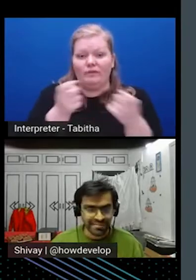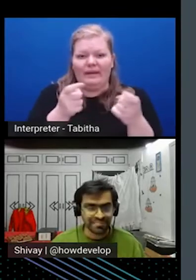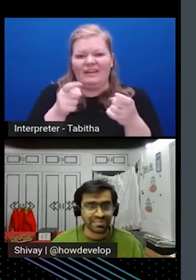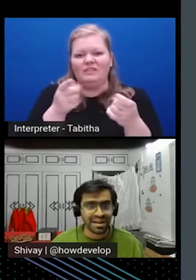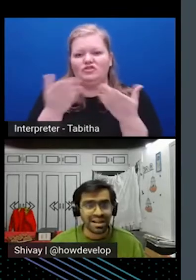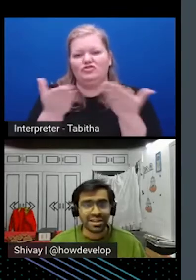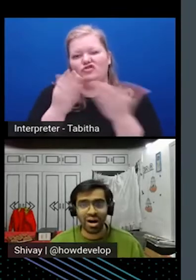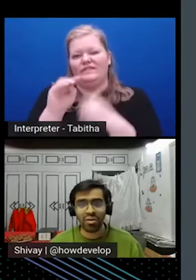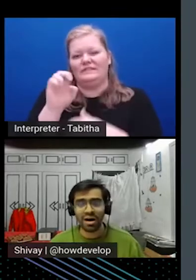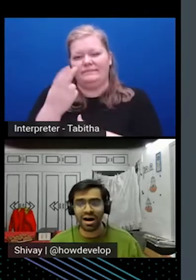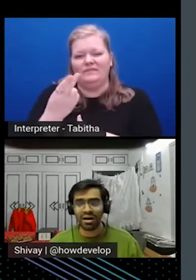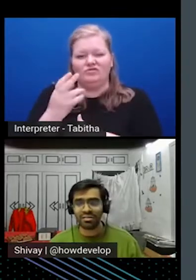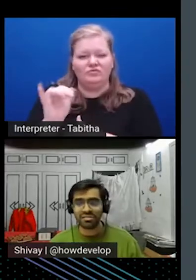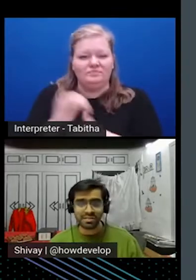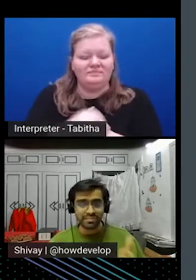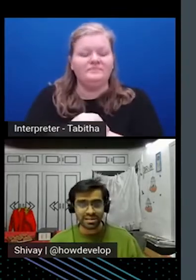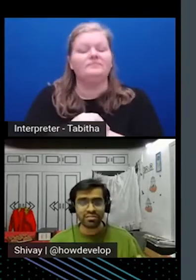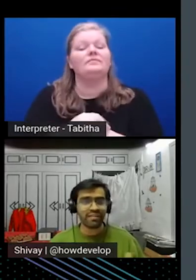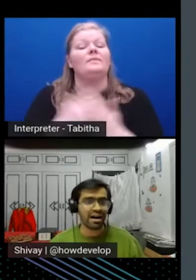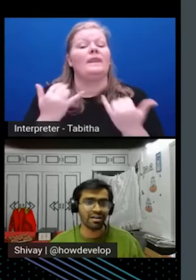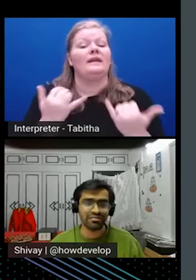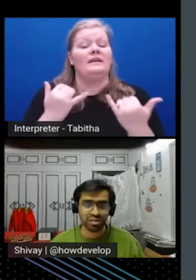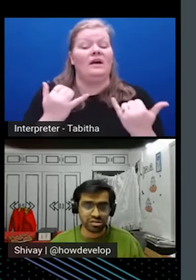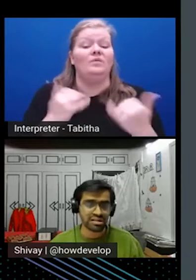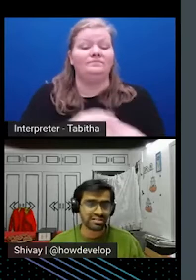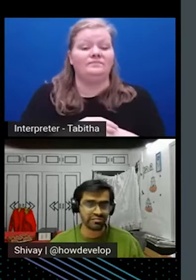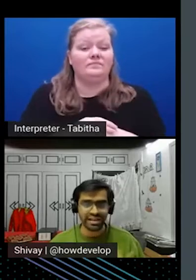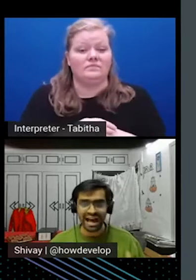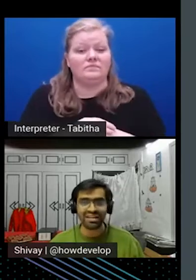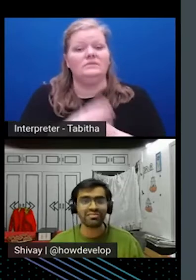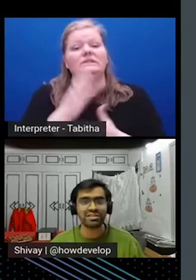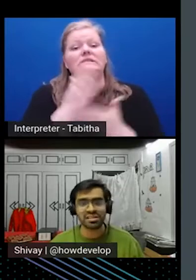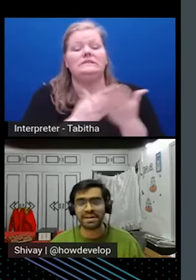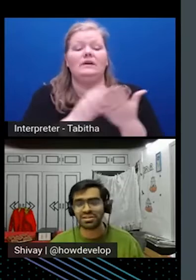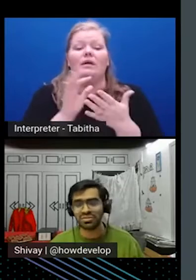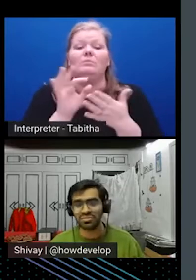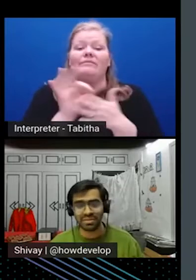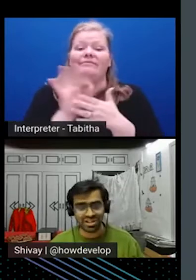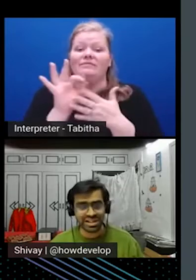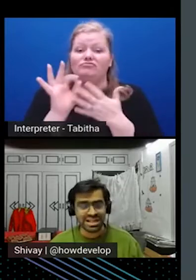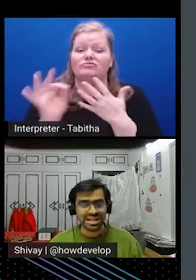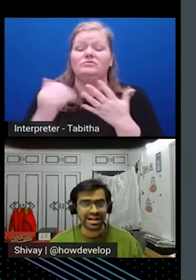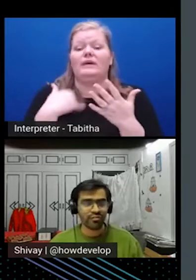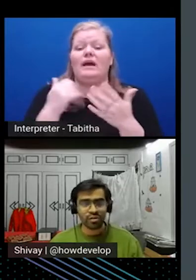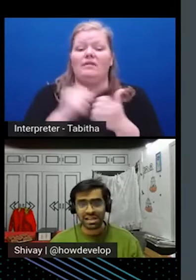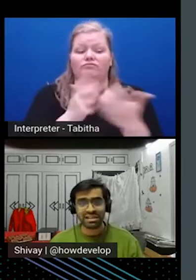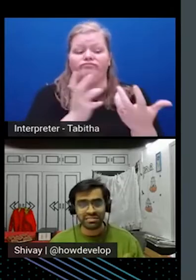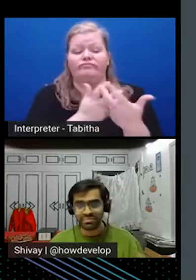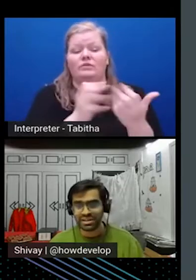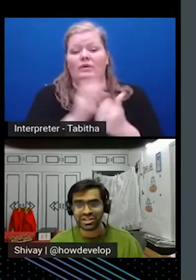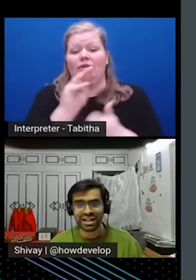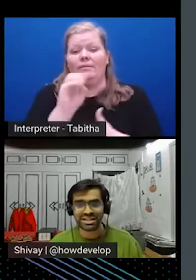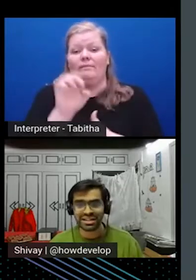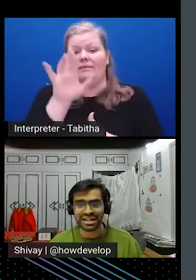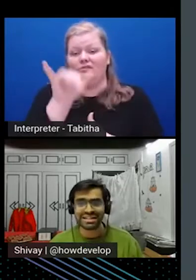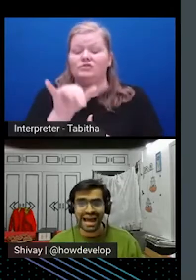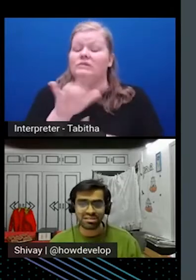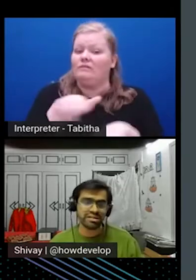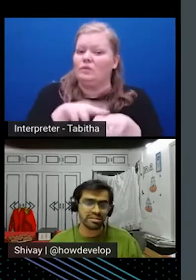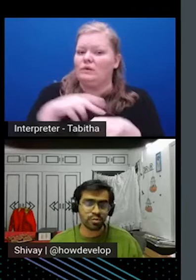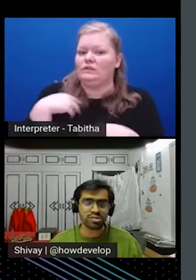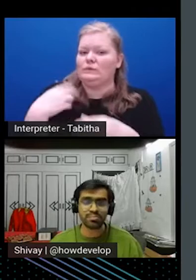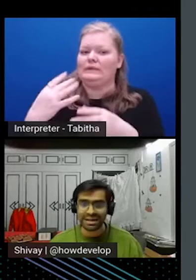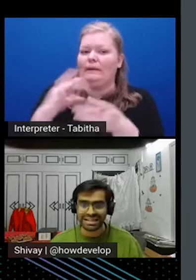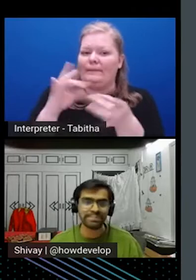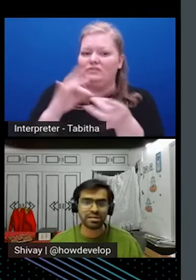meshes. Now, some of the major features that we have with respect to Meshery, and of course, as we mentioned, that it